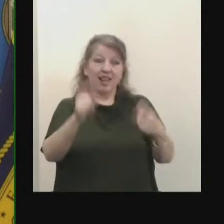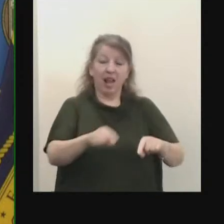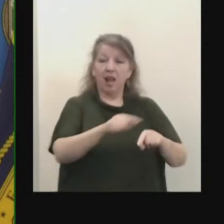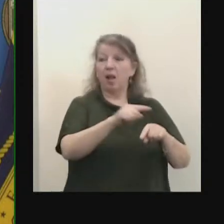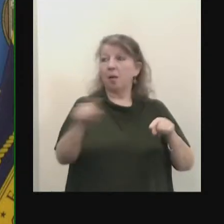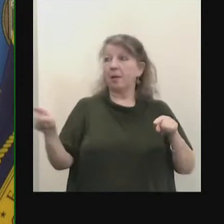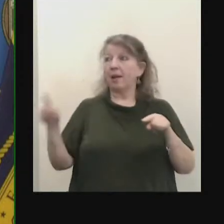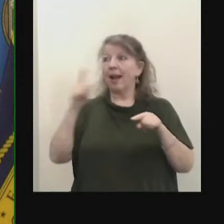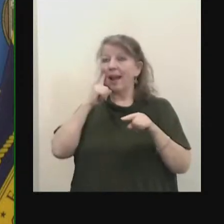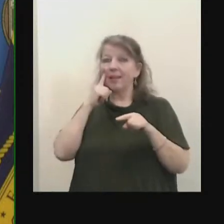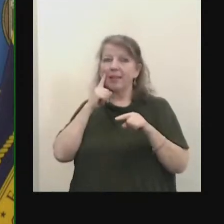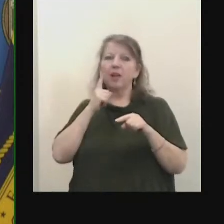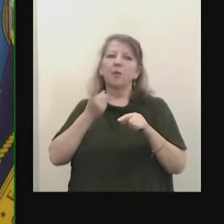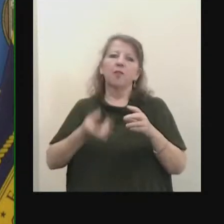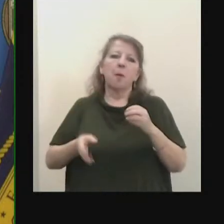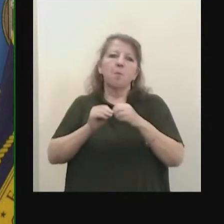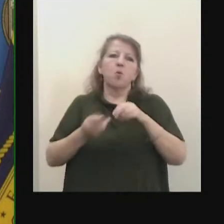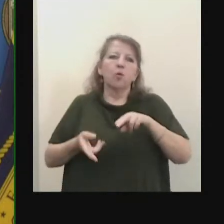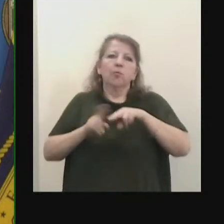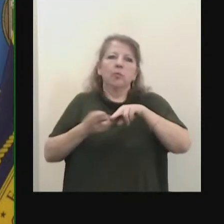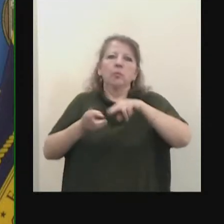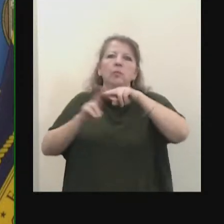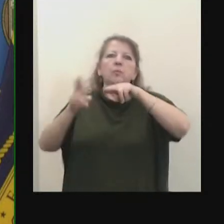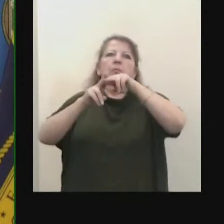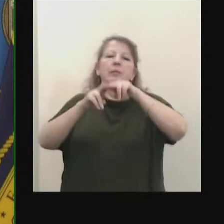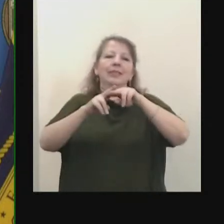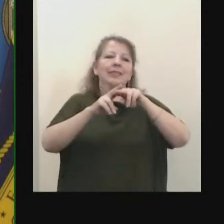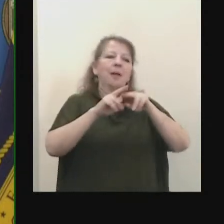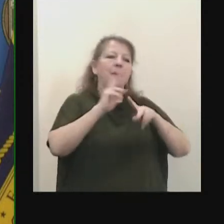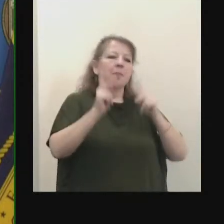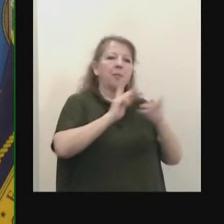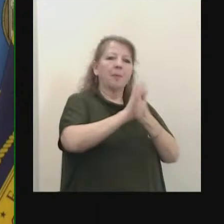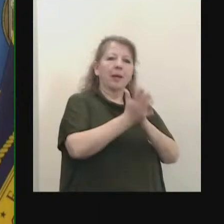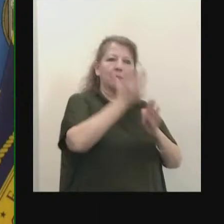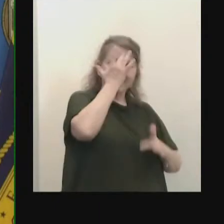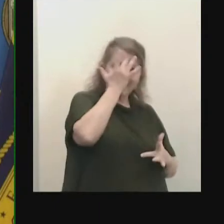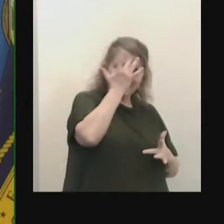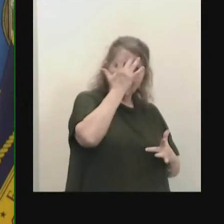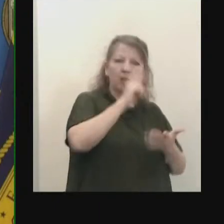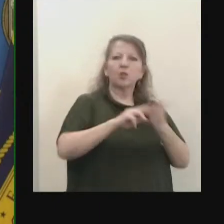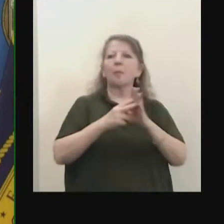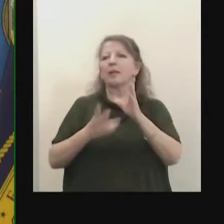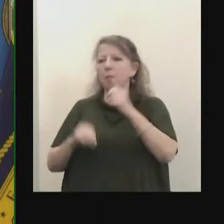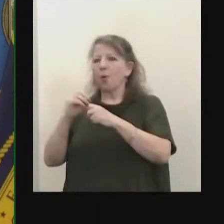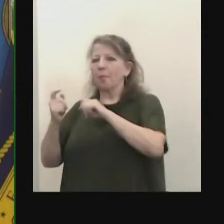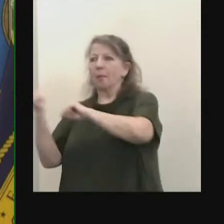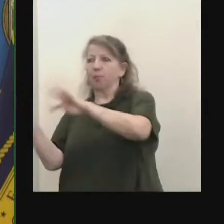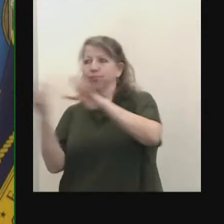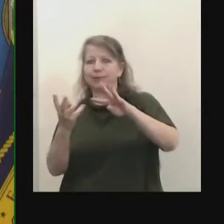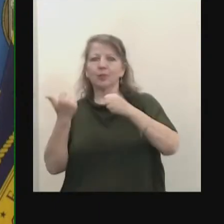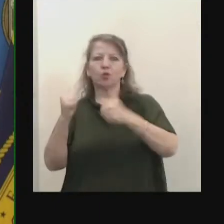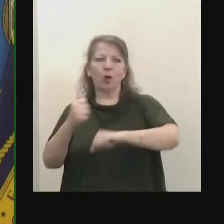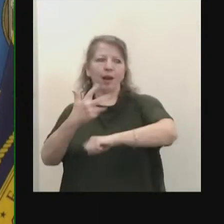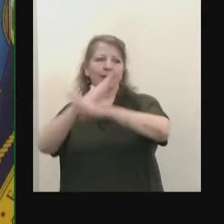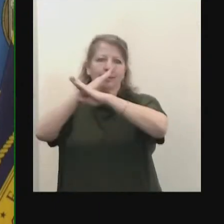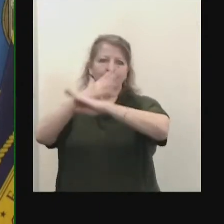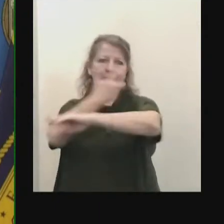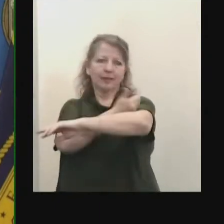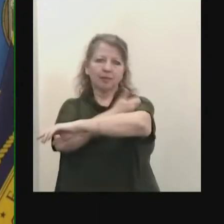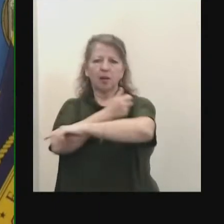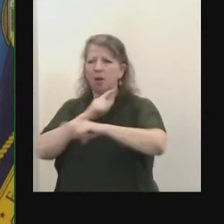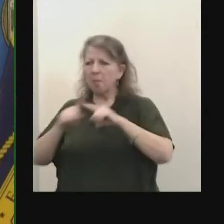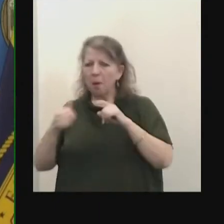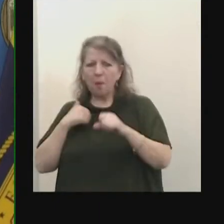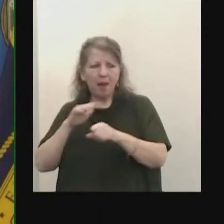up lately with the higher cases, so more people are trying to get doses. But I do know we have sufficient doses available. If someone tried